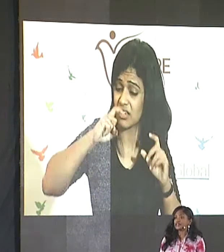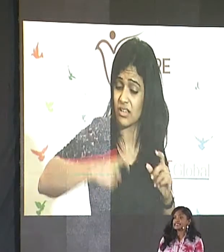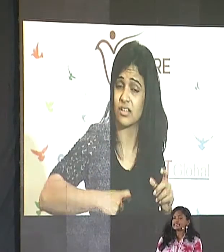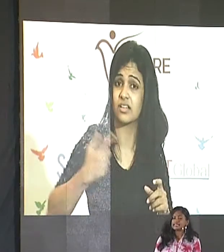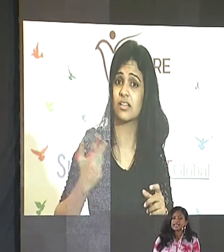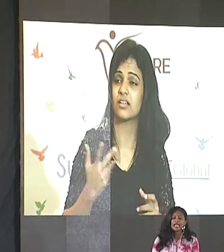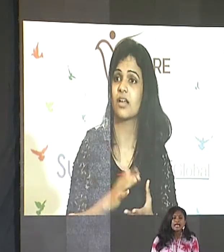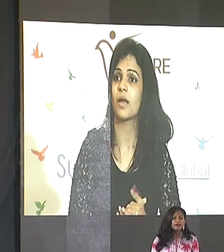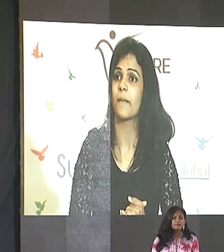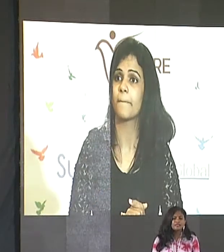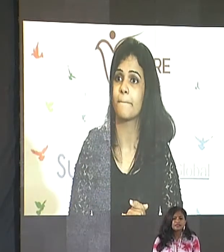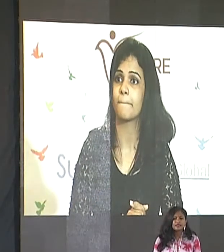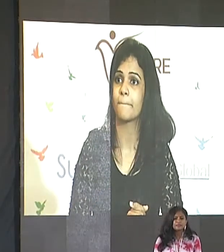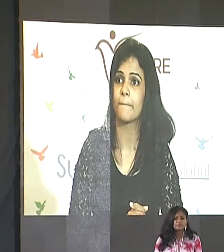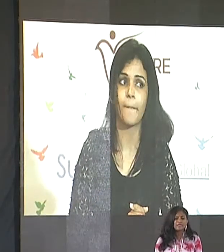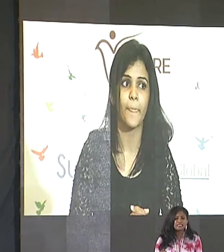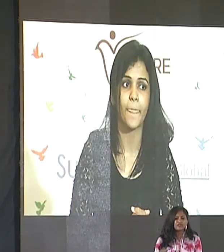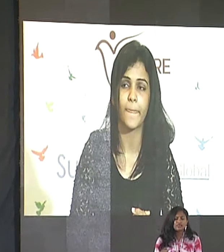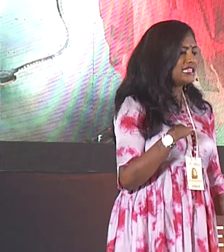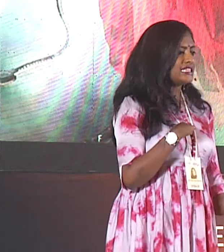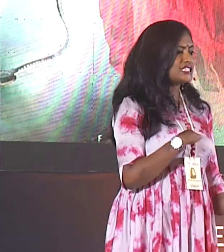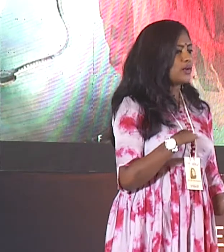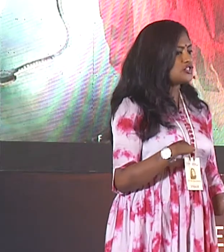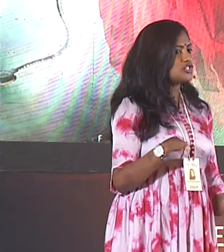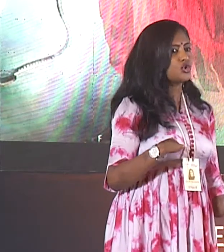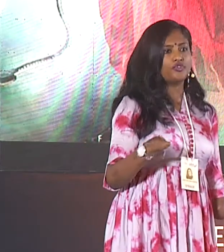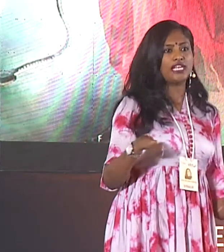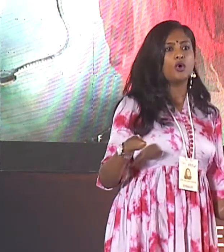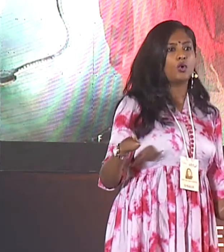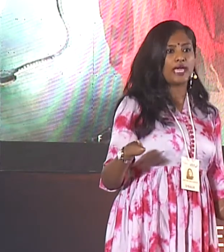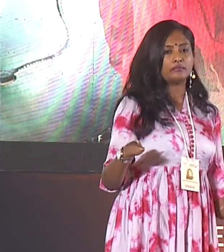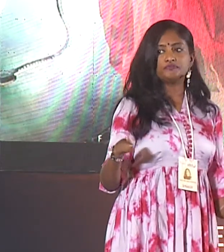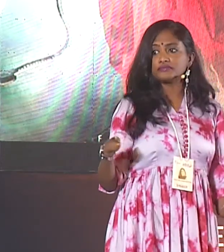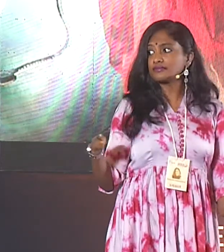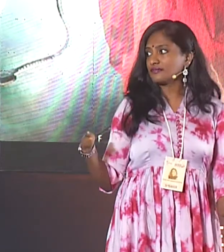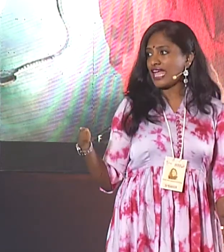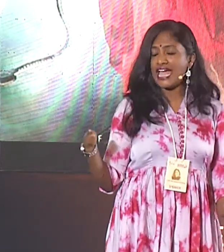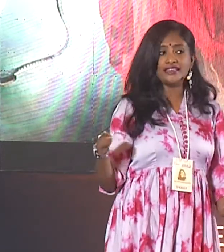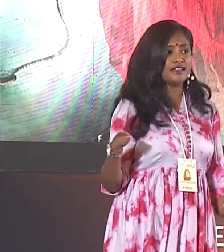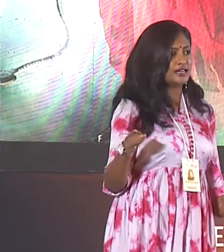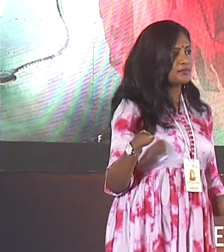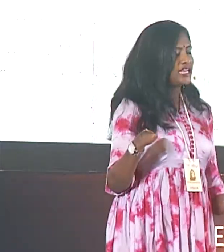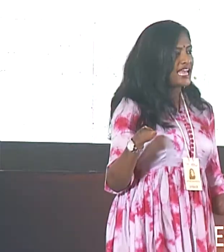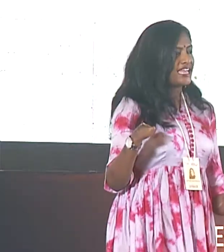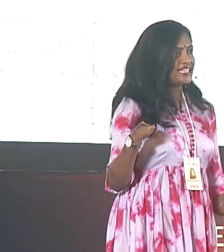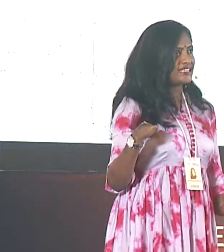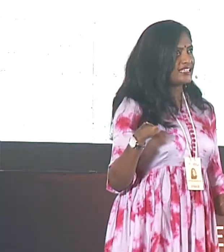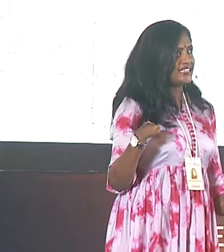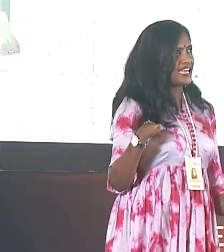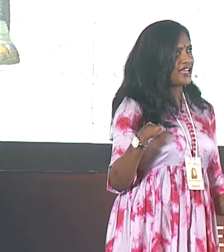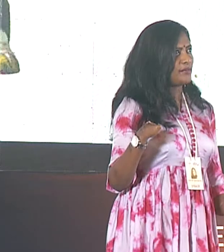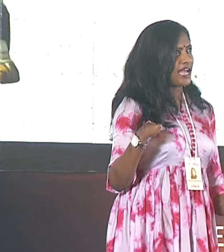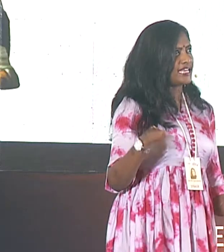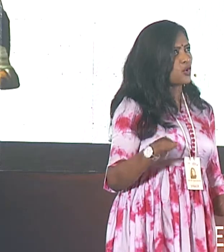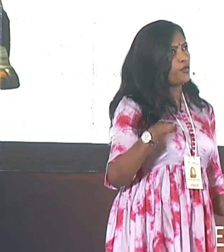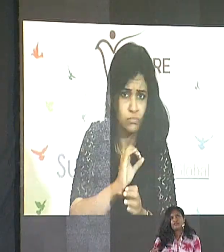longer exists? But, these questions don't really go away. And